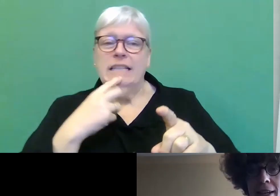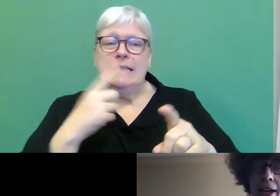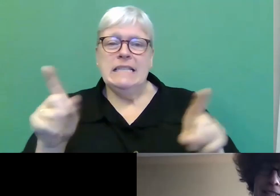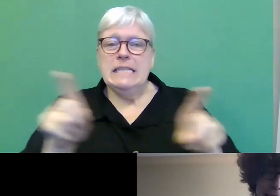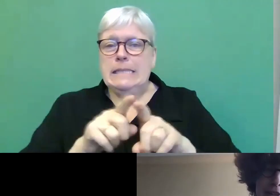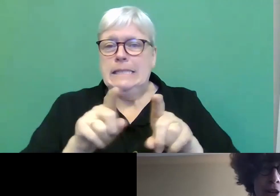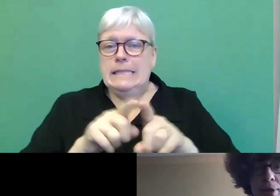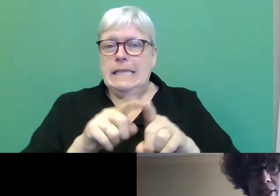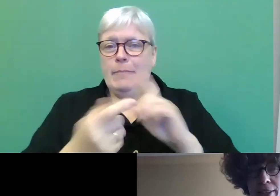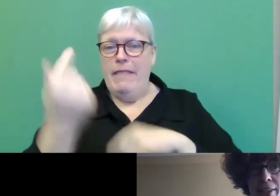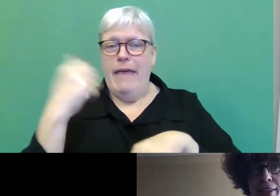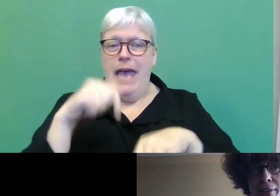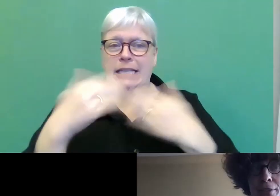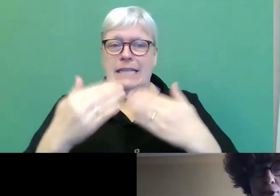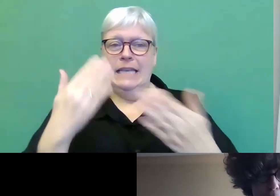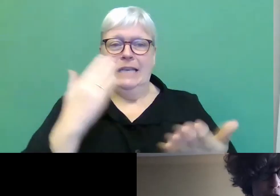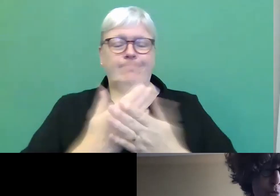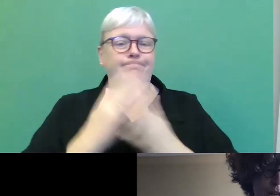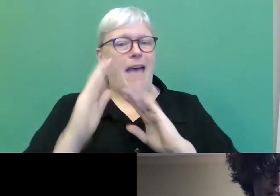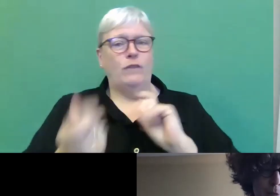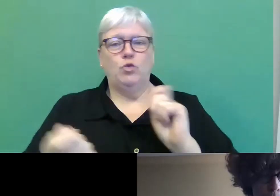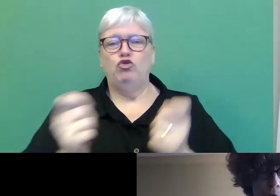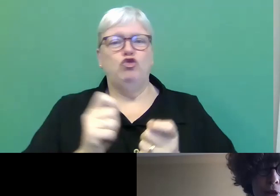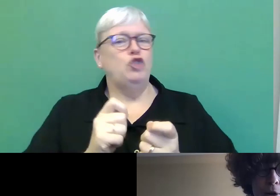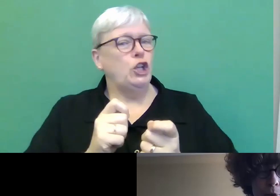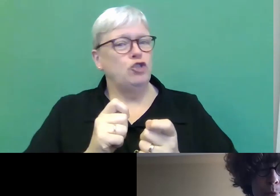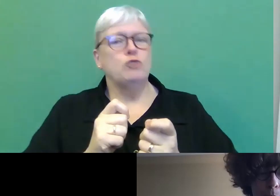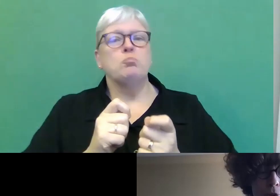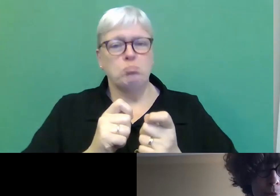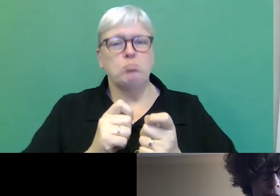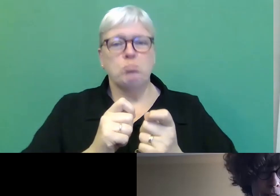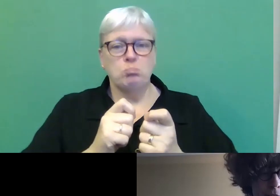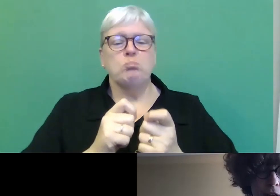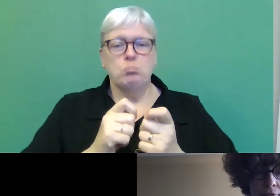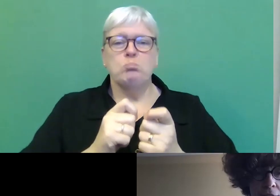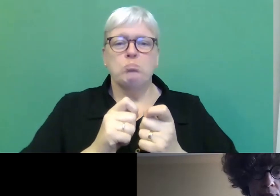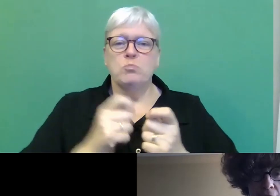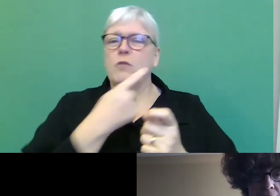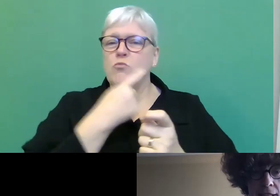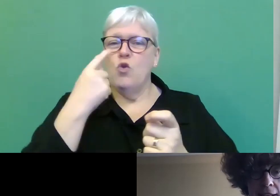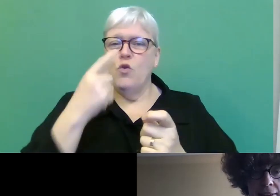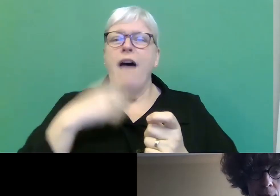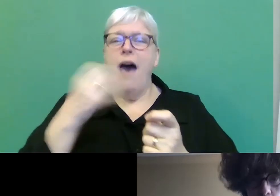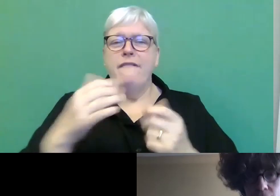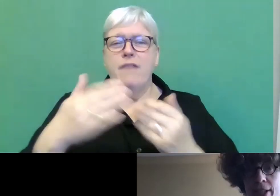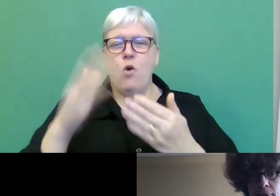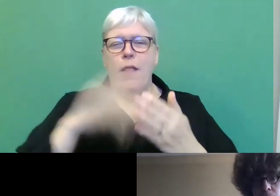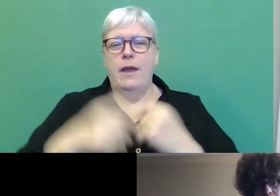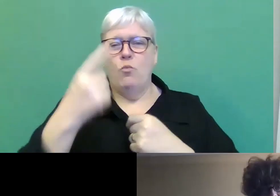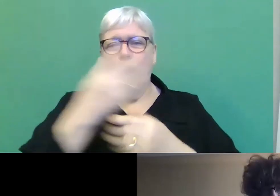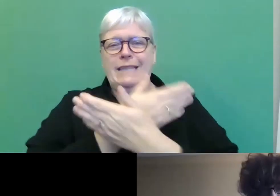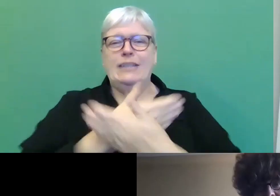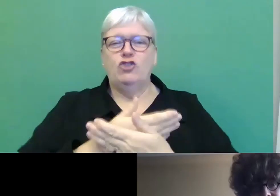that is a secondary reason for a costume change, to prove that I own more than one t-shirt. I felt that was necessary at that point in